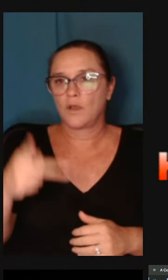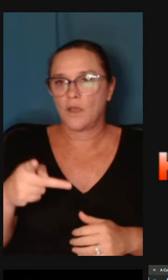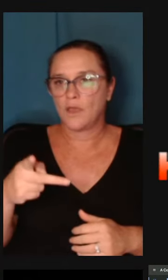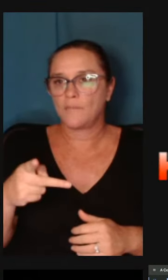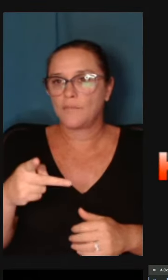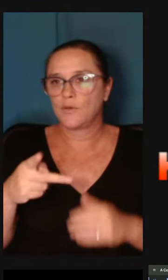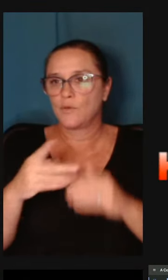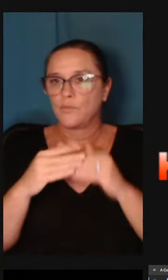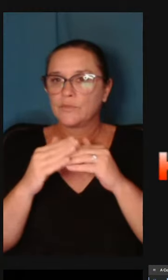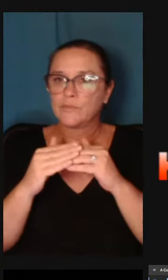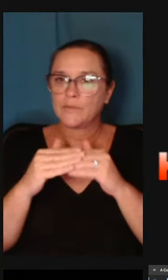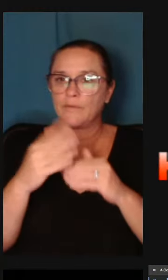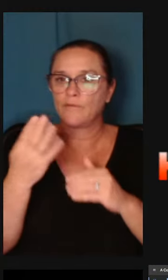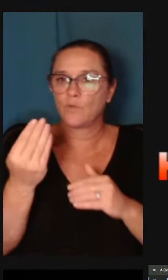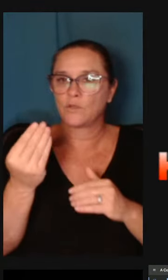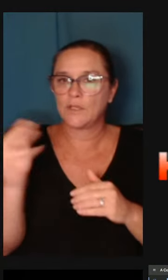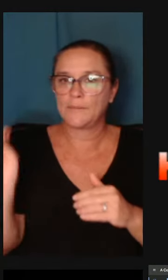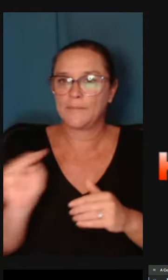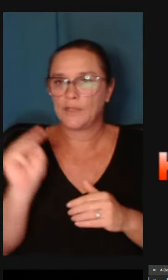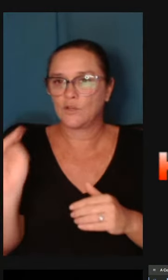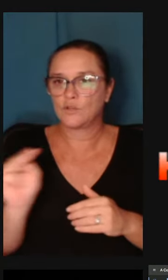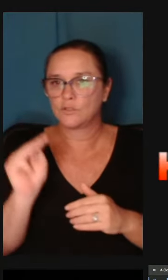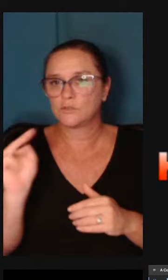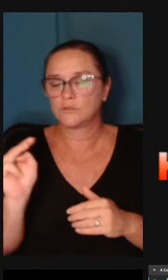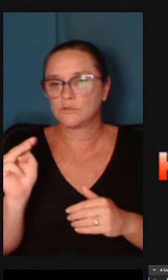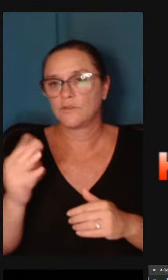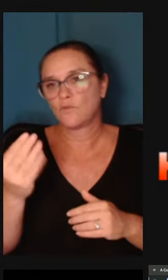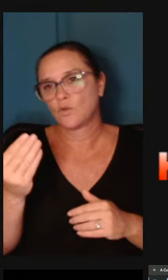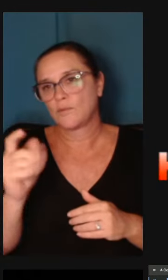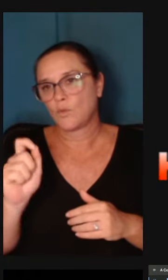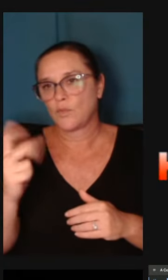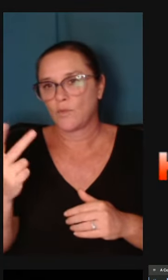14 meters, 14.3 meters, 14.3 meters,